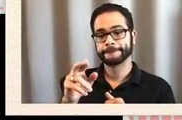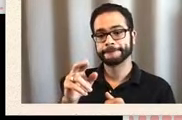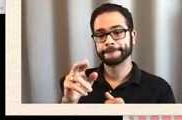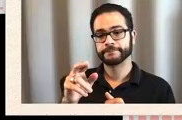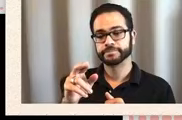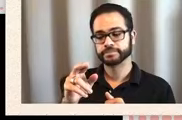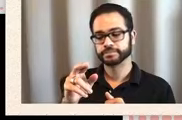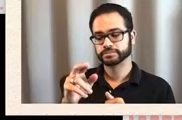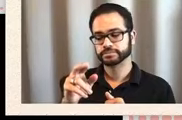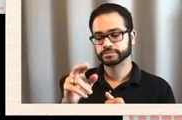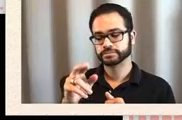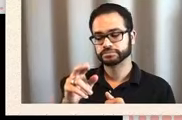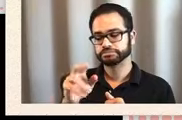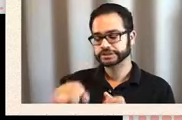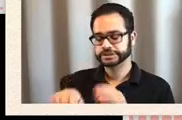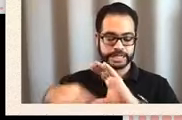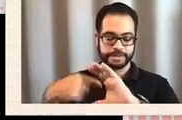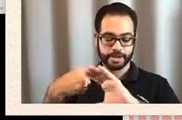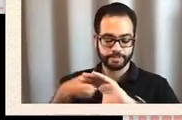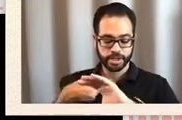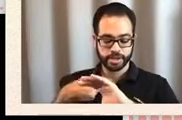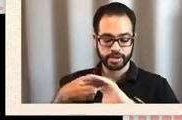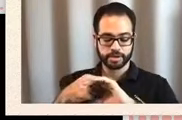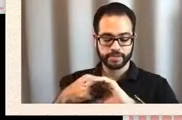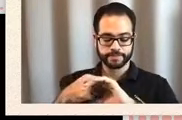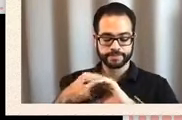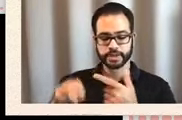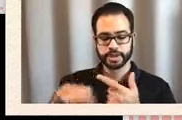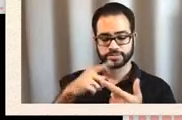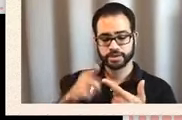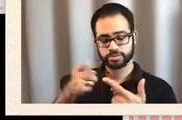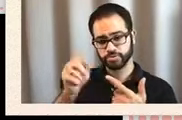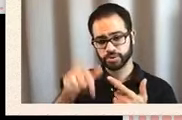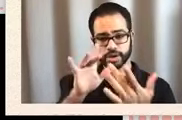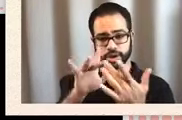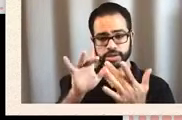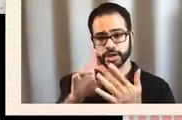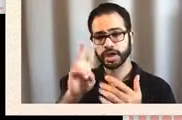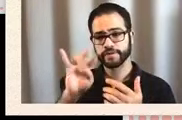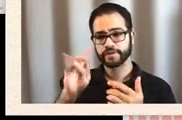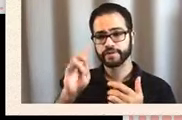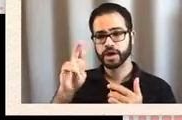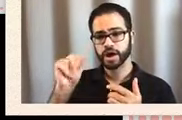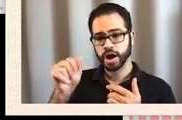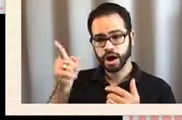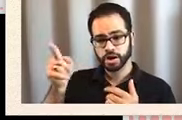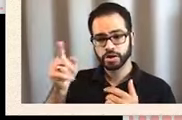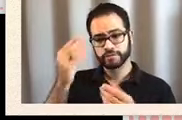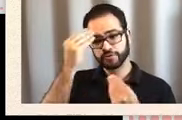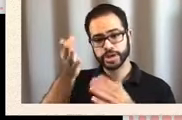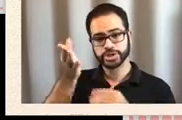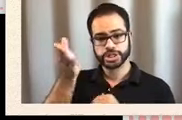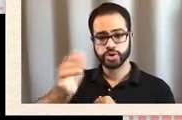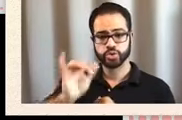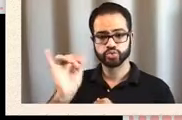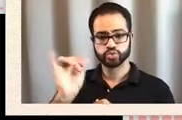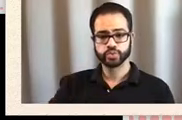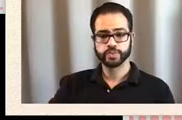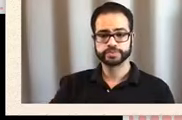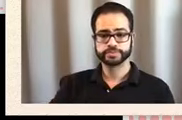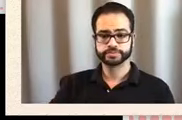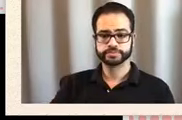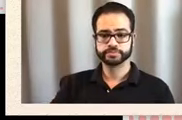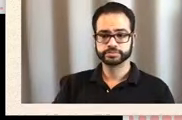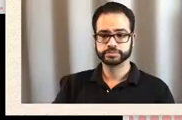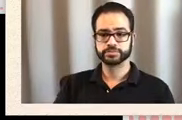just email me. And then you can also contact Viviana. Her contact info is right there. And you can also